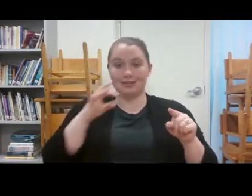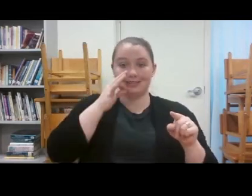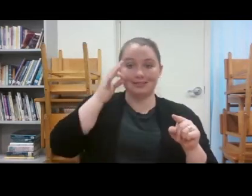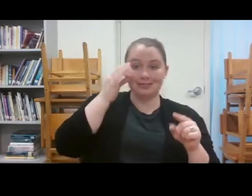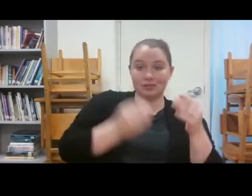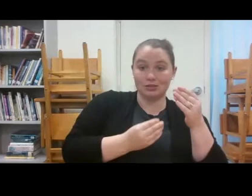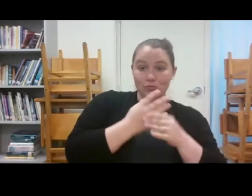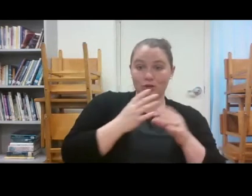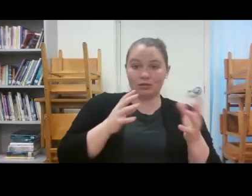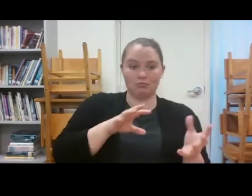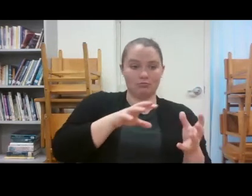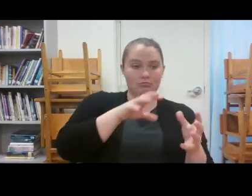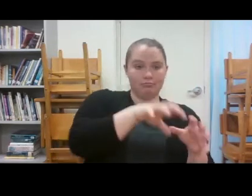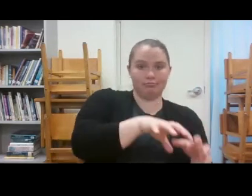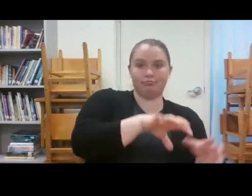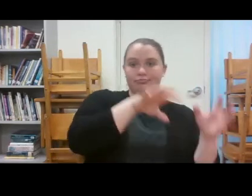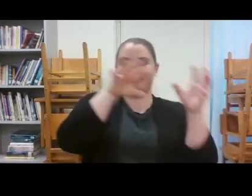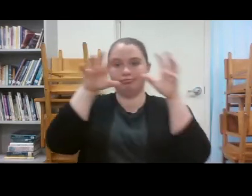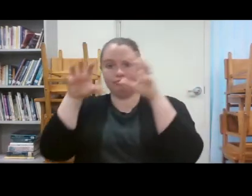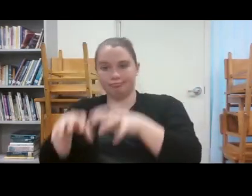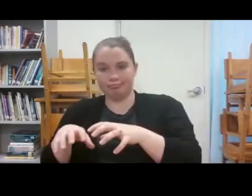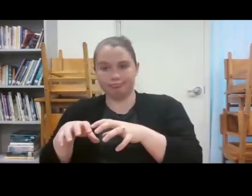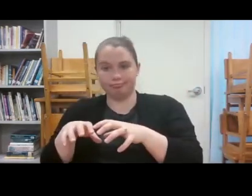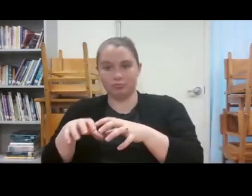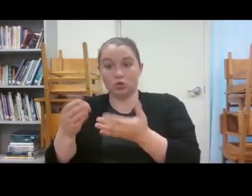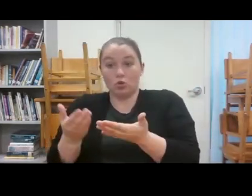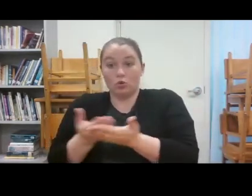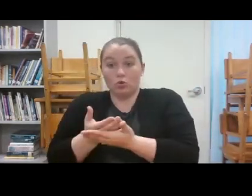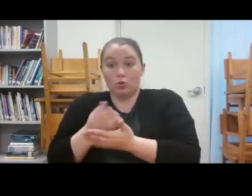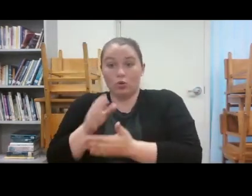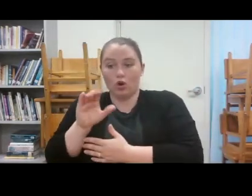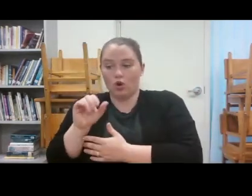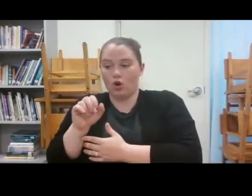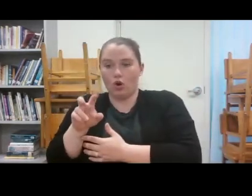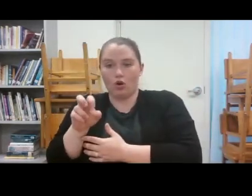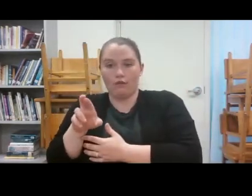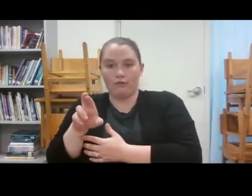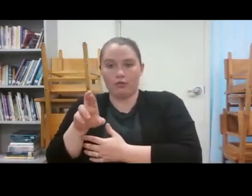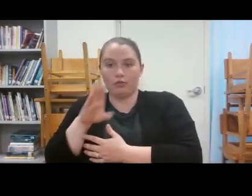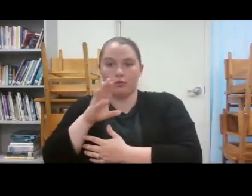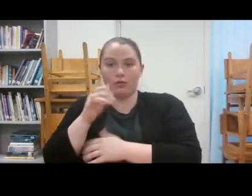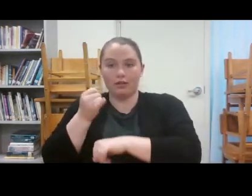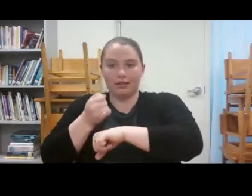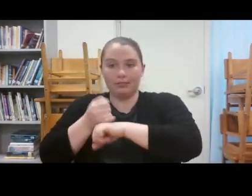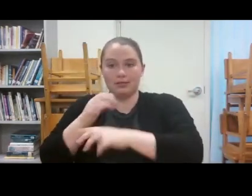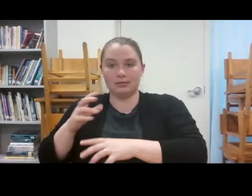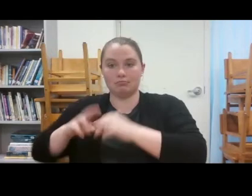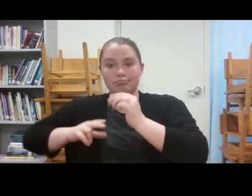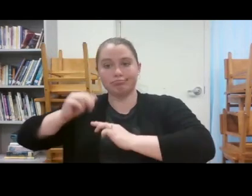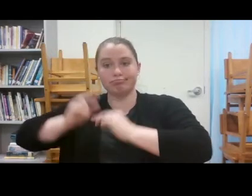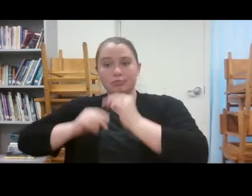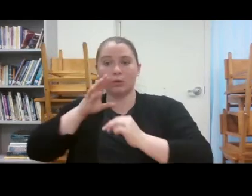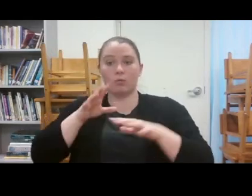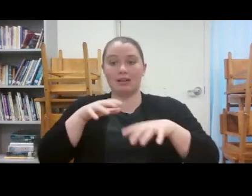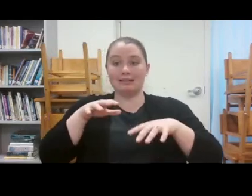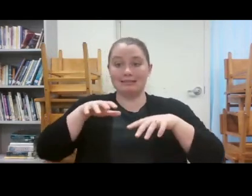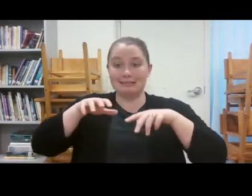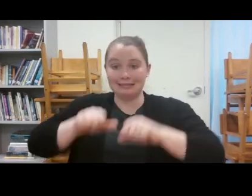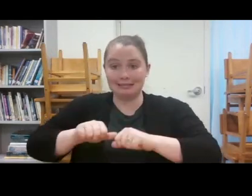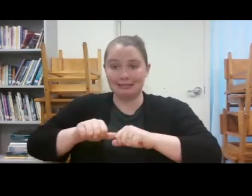the Carver campus. So we would build a new building on the Carver campus that would take in the Indian Spring and